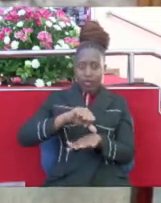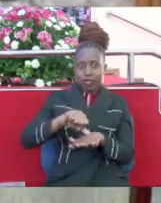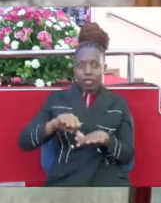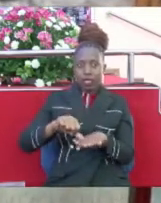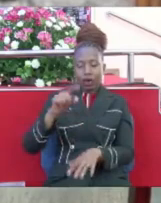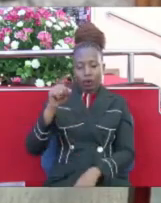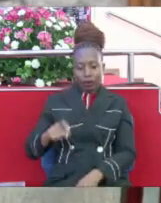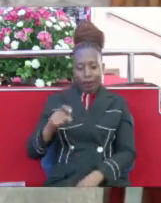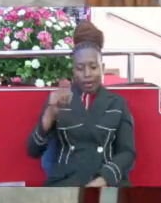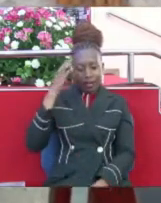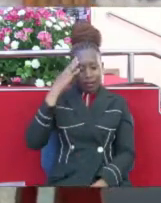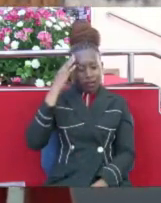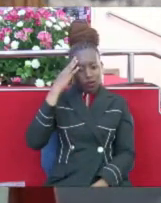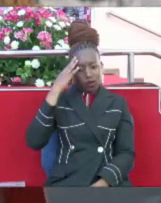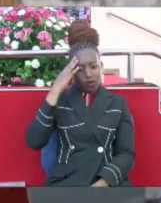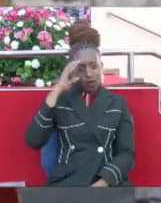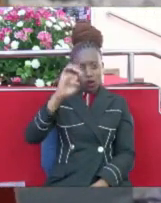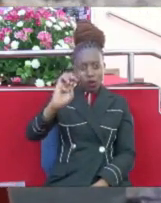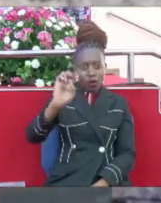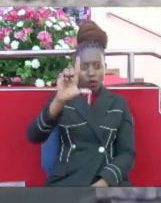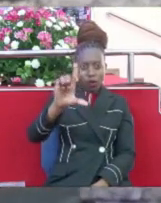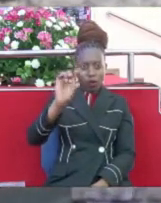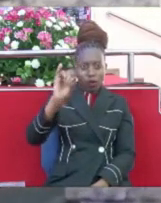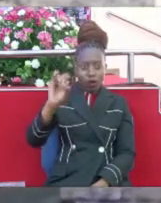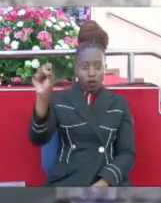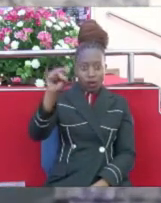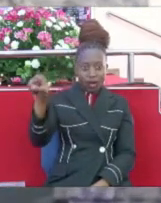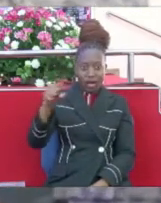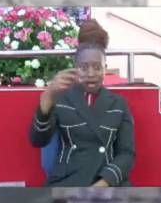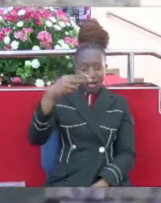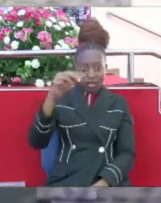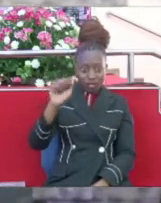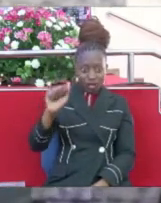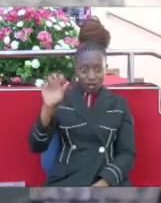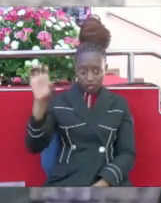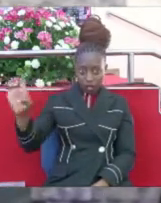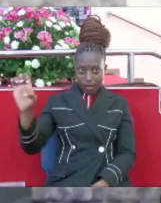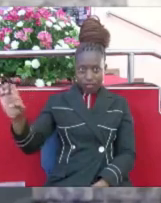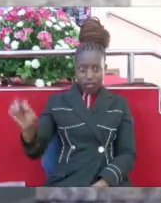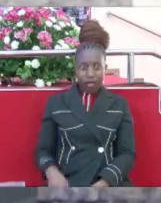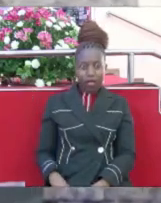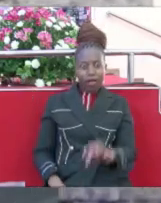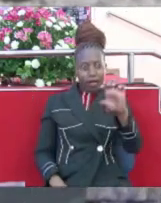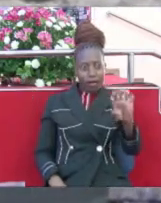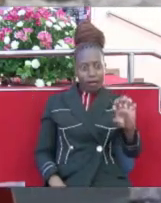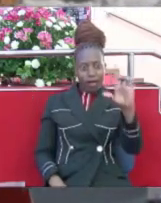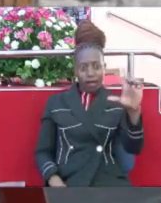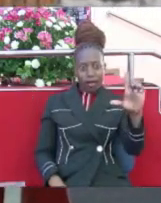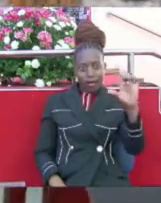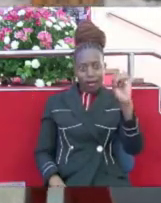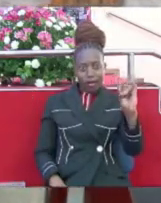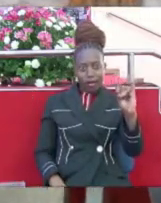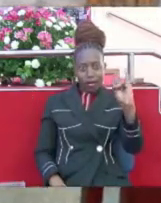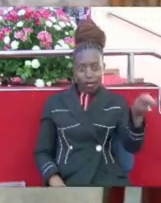Elisha was. Yatupasa tufahamu Elisha alikuwa nani. And who Elijah was. Na Elia alikuwa nani? Elijah was